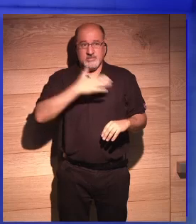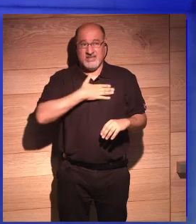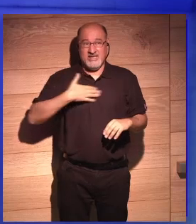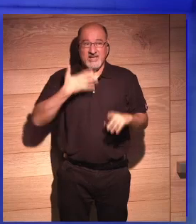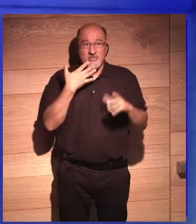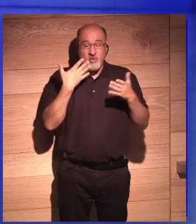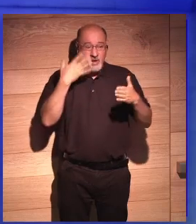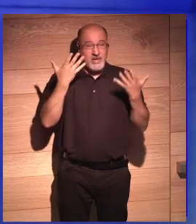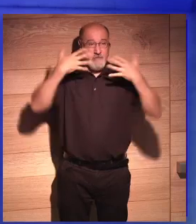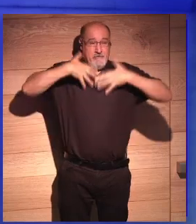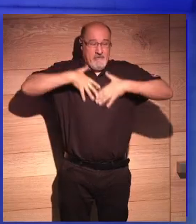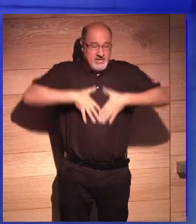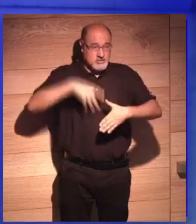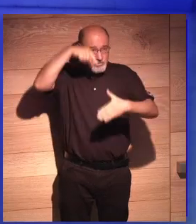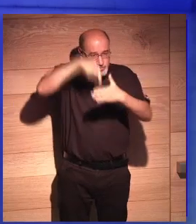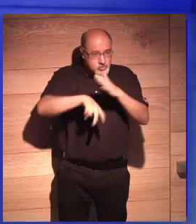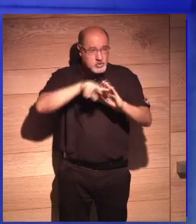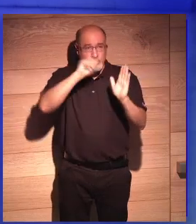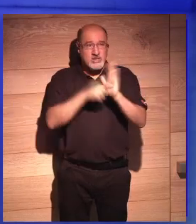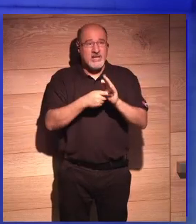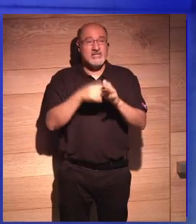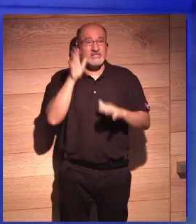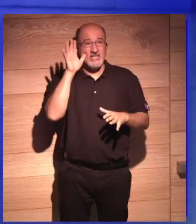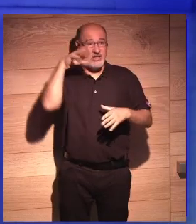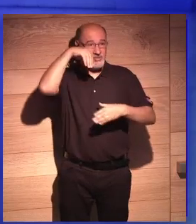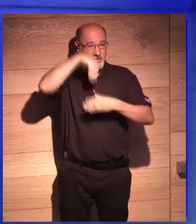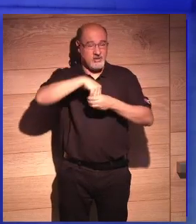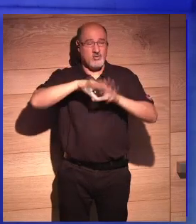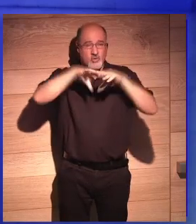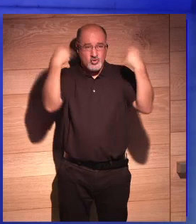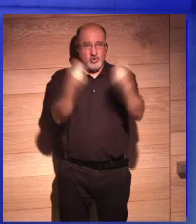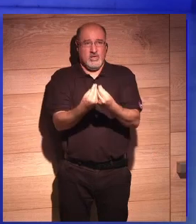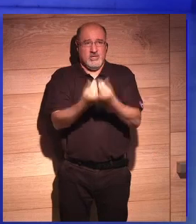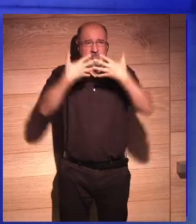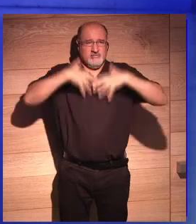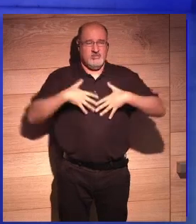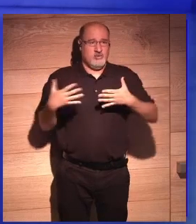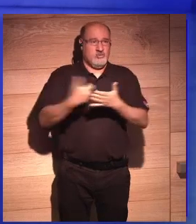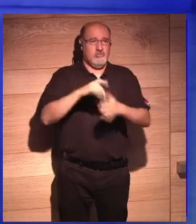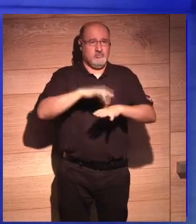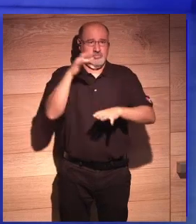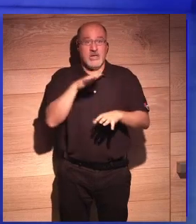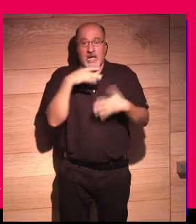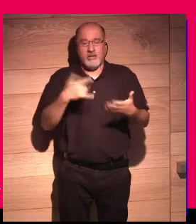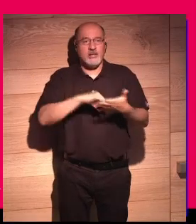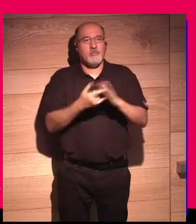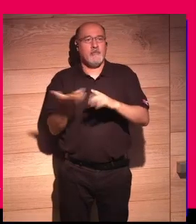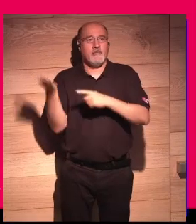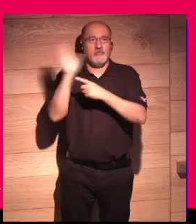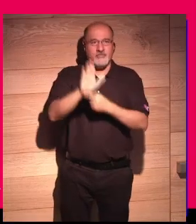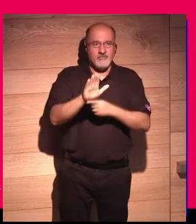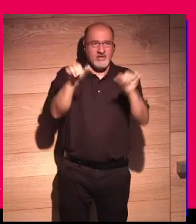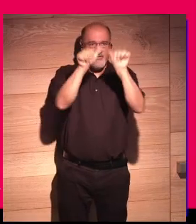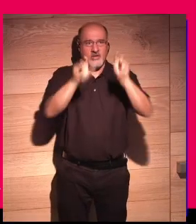multisensory. So we repurposed the technology that we refined for a very different piece. So same